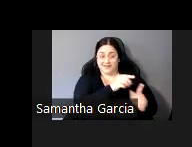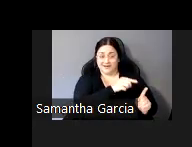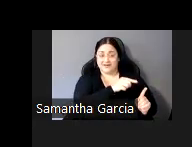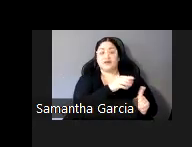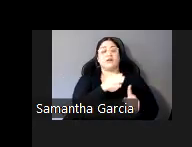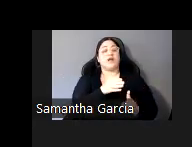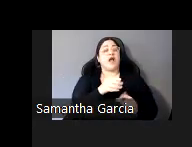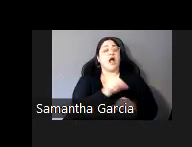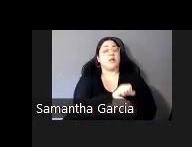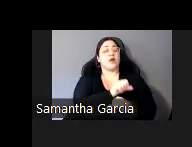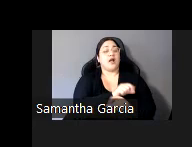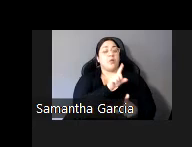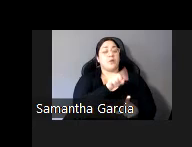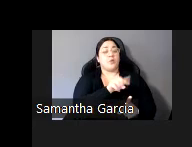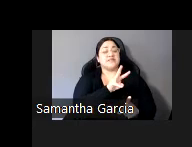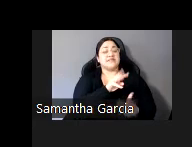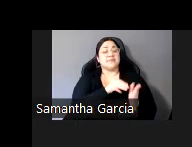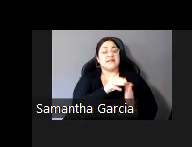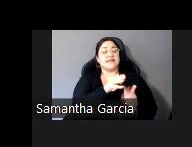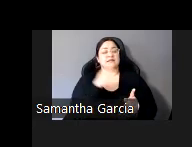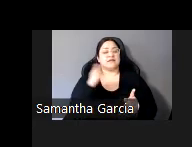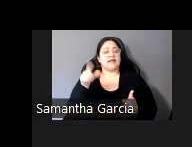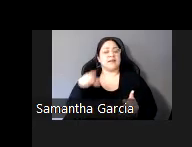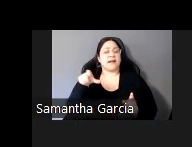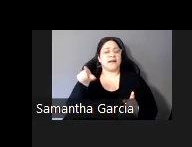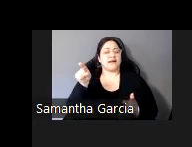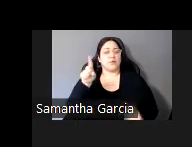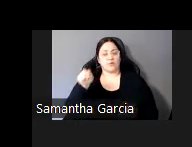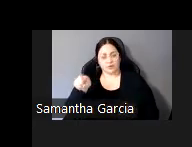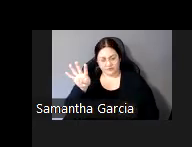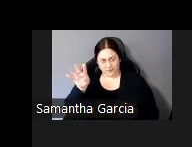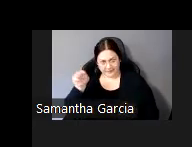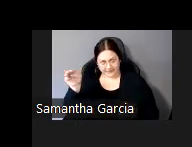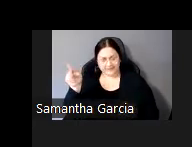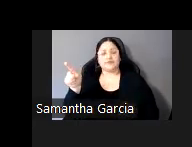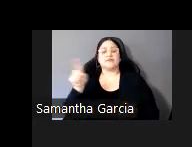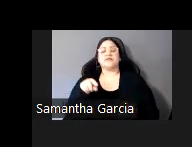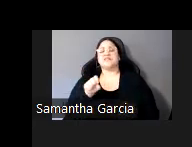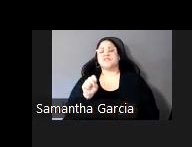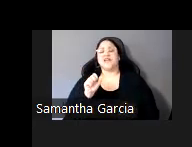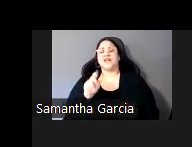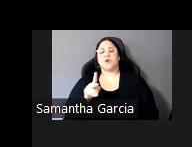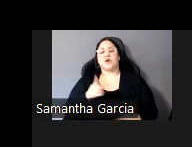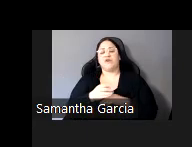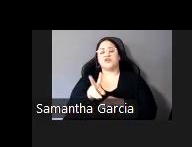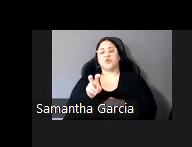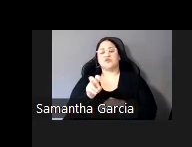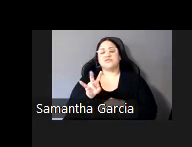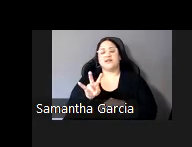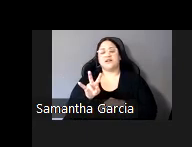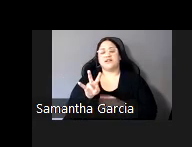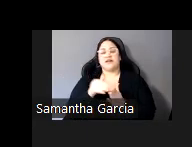1.6 million. In Quebec, 1.4, and then Saskatchewan reported over 207,000.